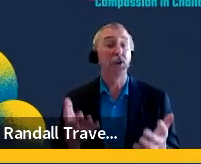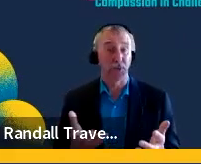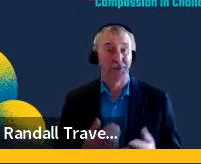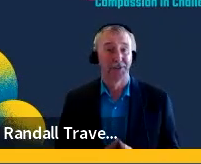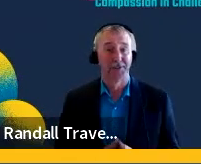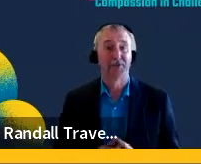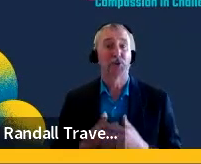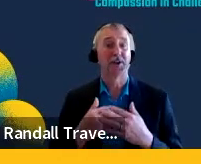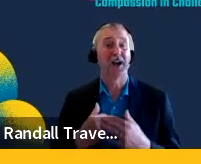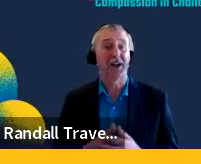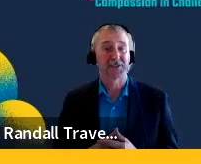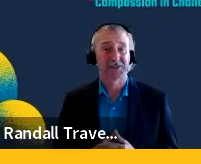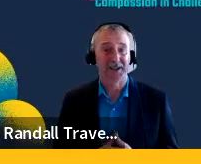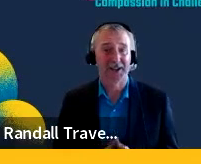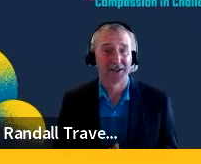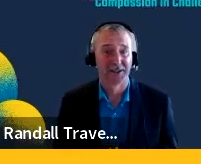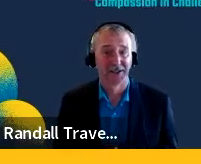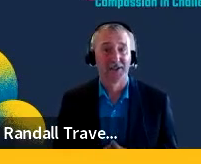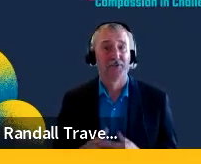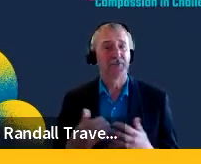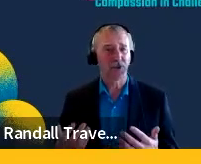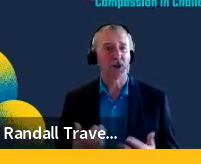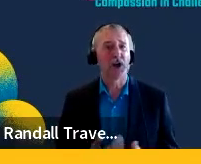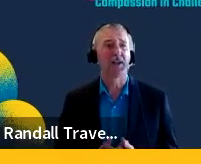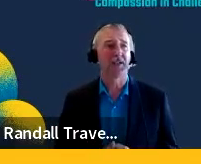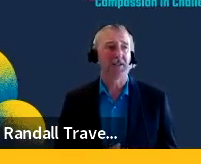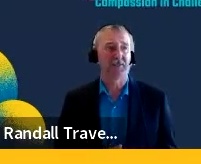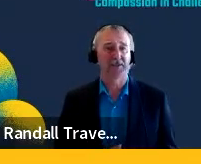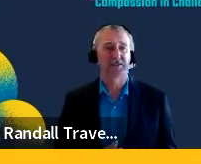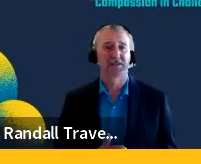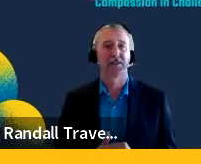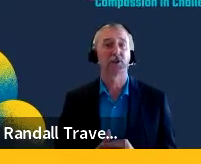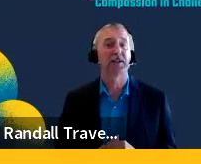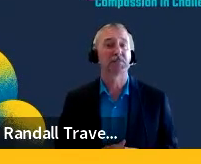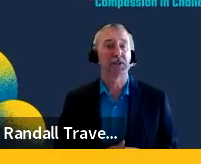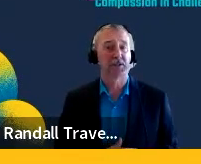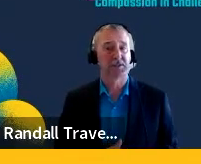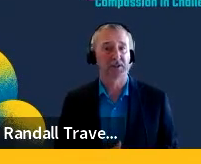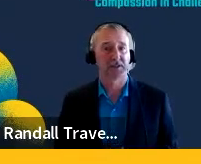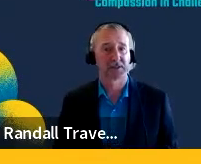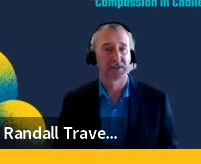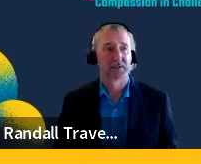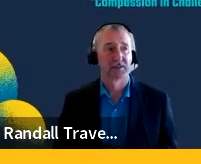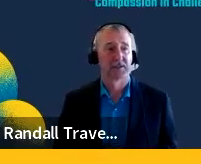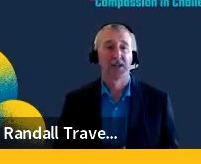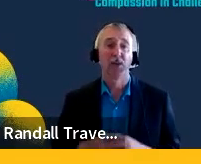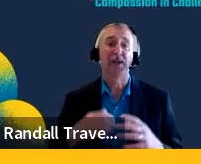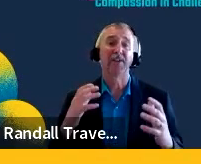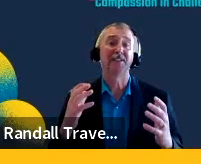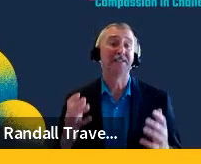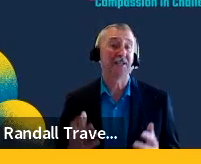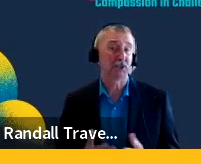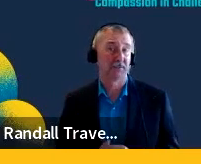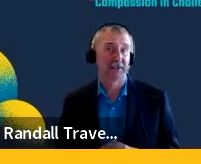Thank you for joining us today for the first online event in the Tritons Belong series. We